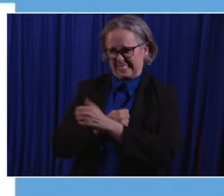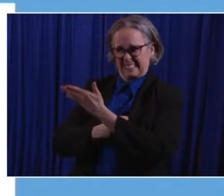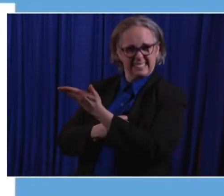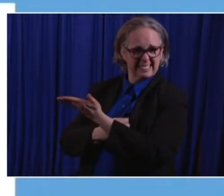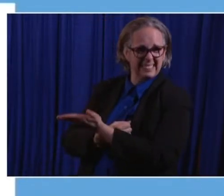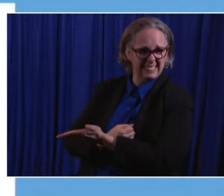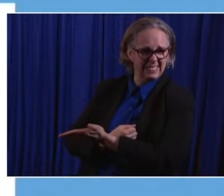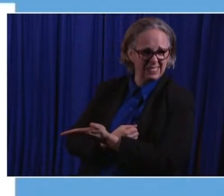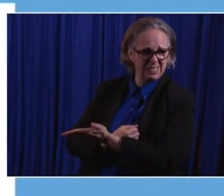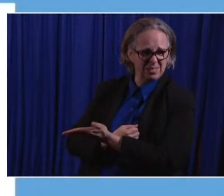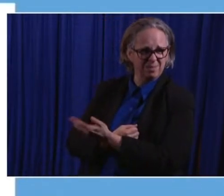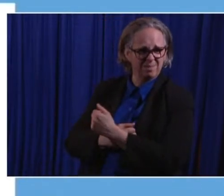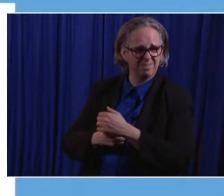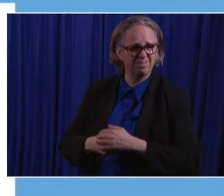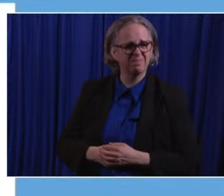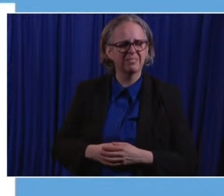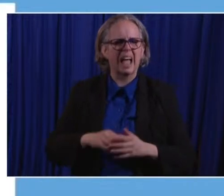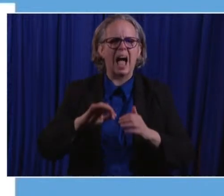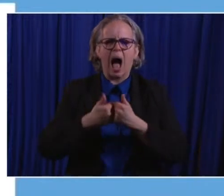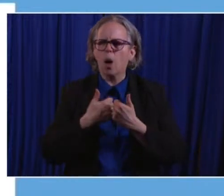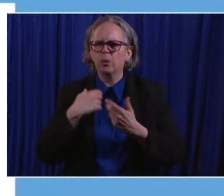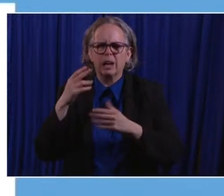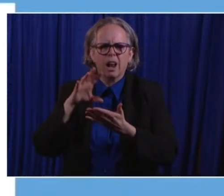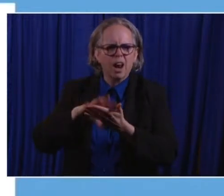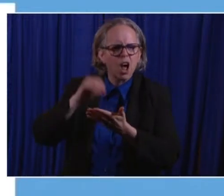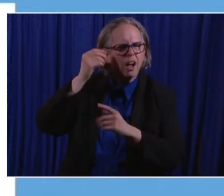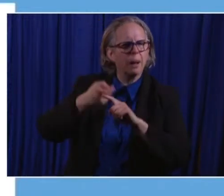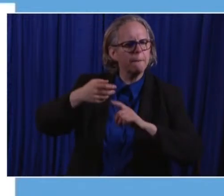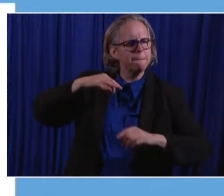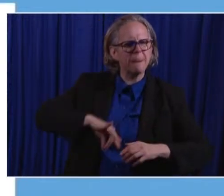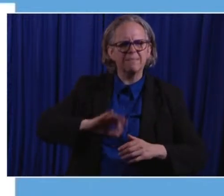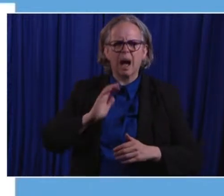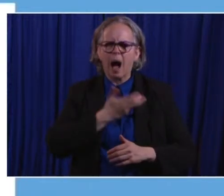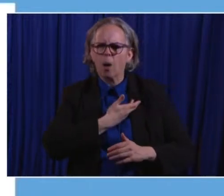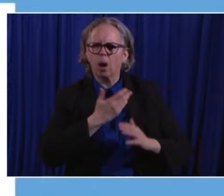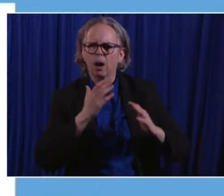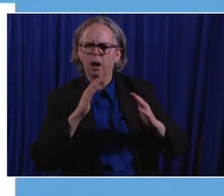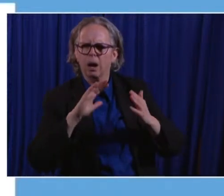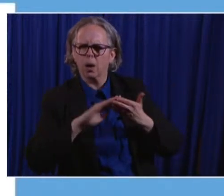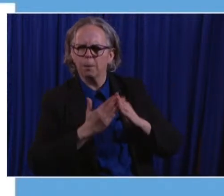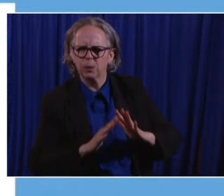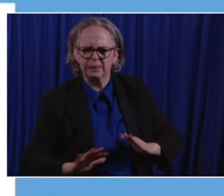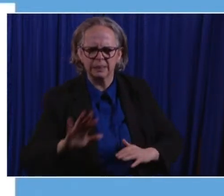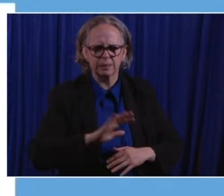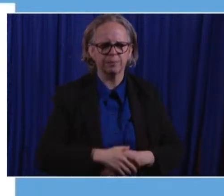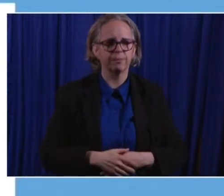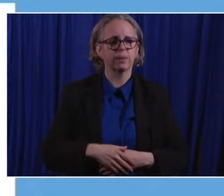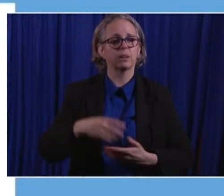to the benefit of all Ohioans around the census, unemployment, job creation, and the workforce.